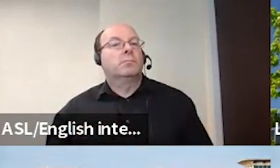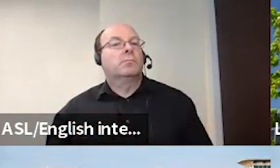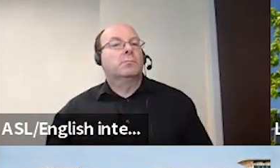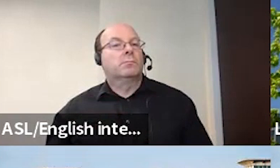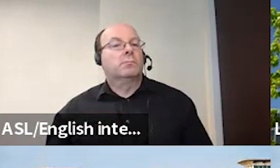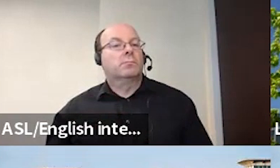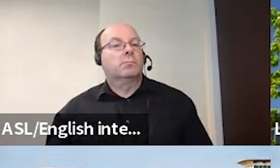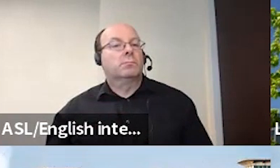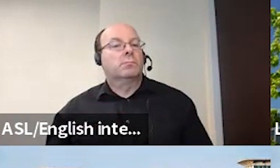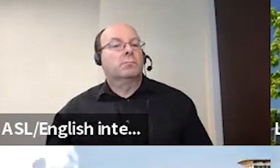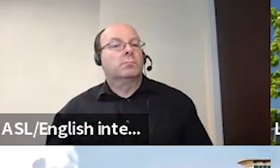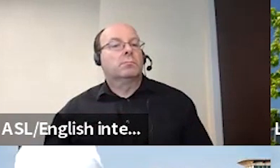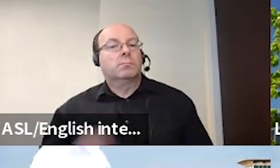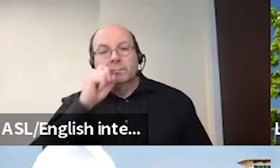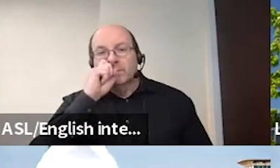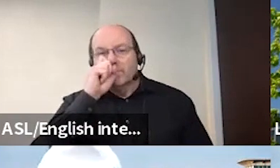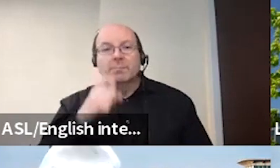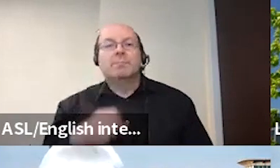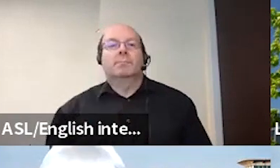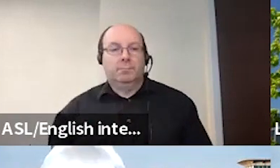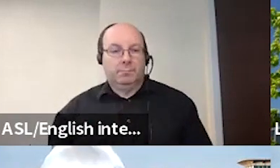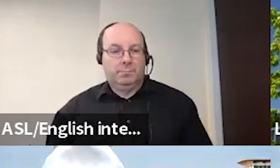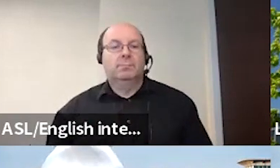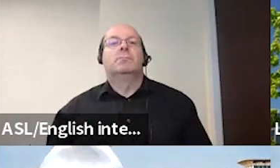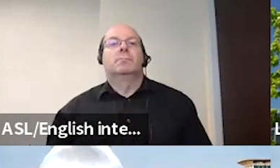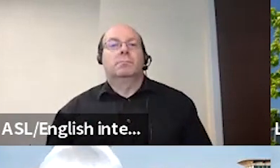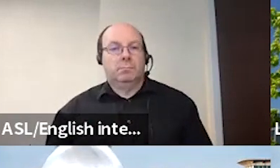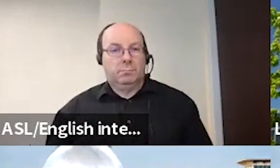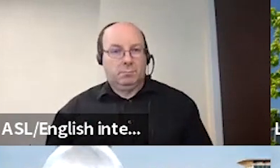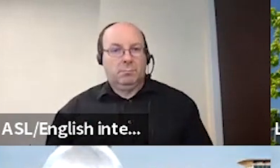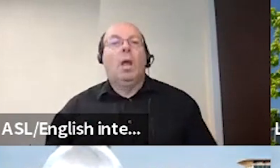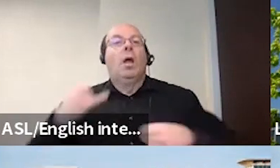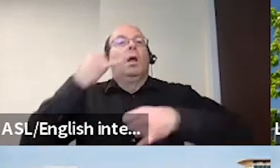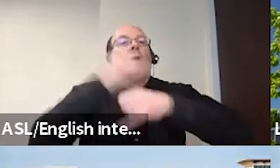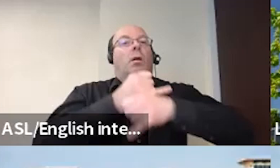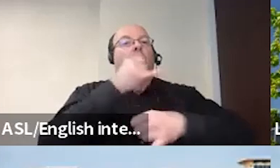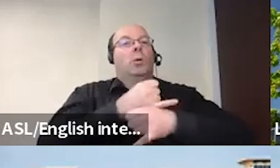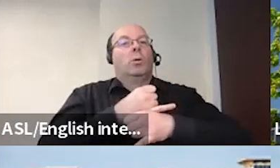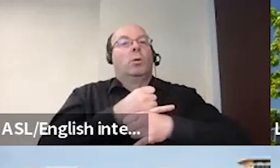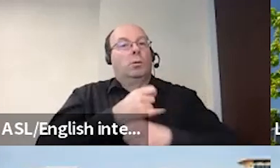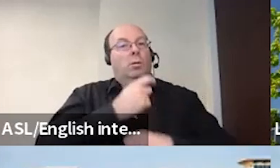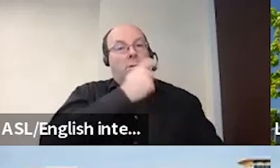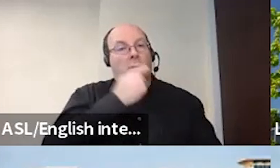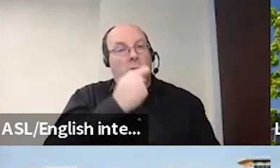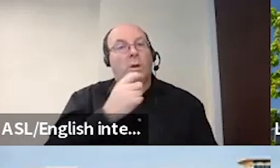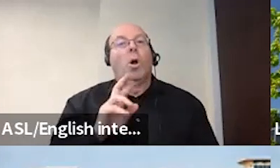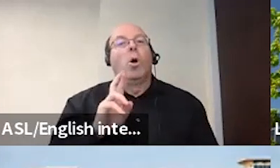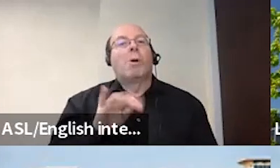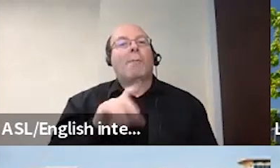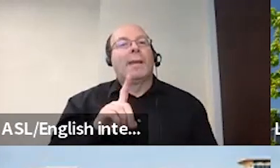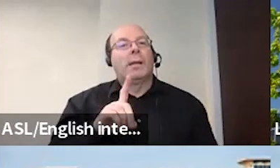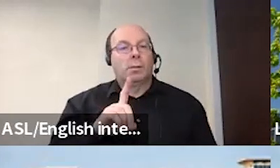rapid in-house and we'll have results within 30 minutes to an hour for both of these